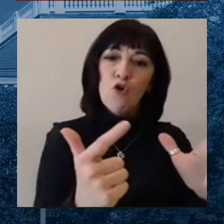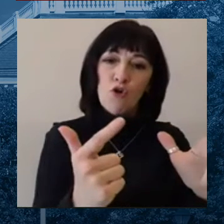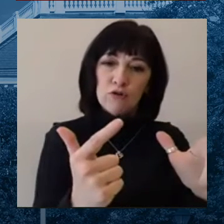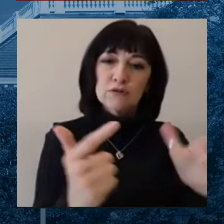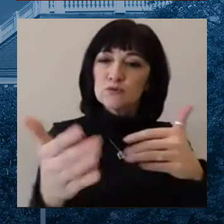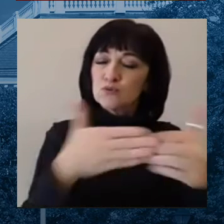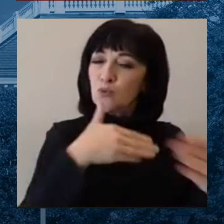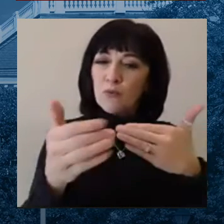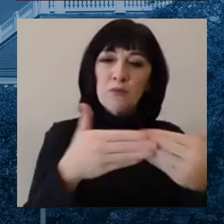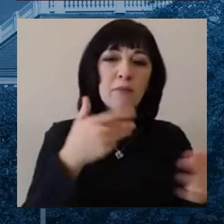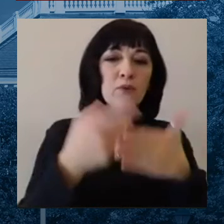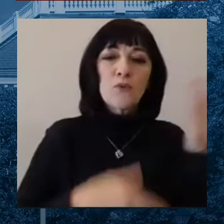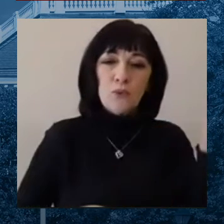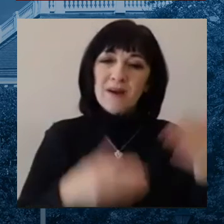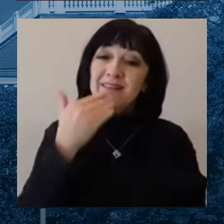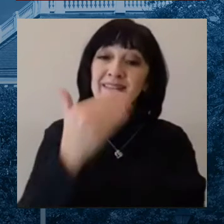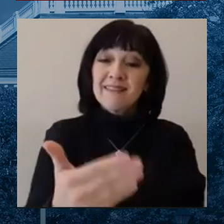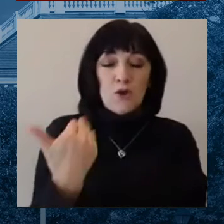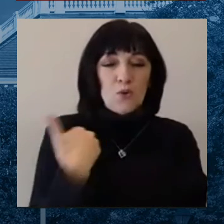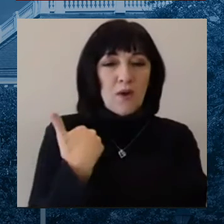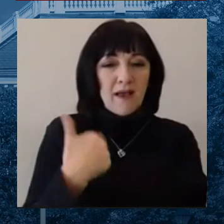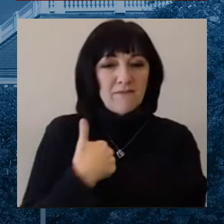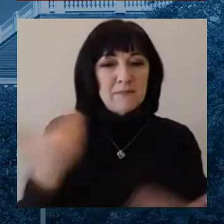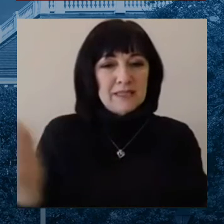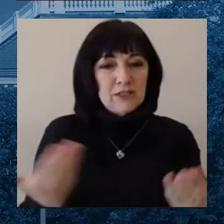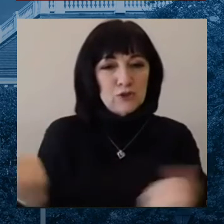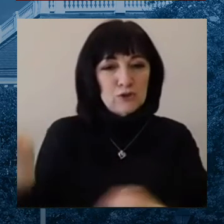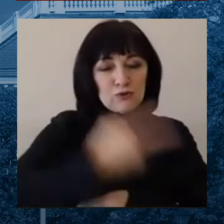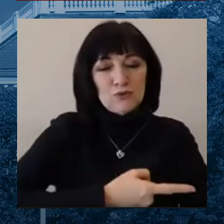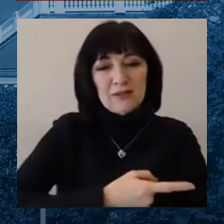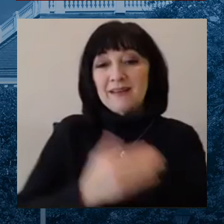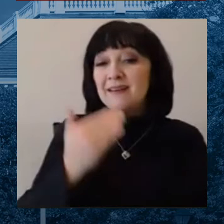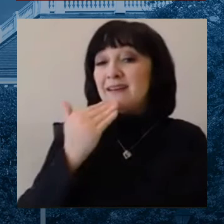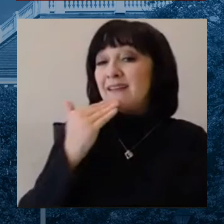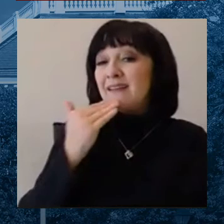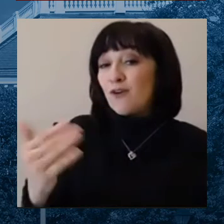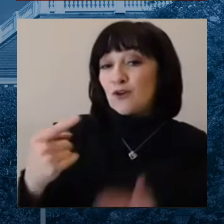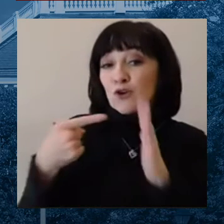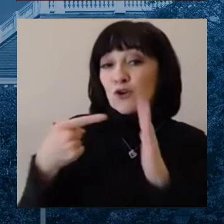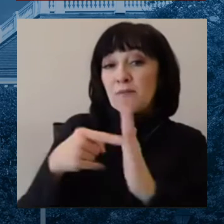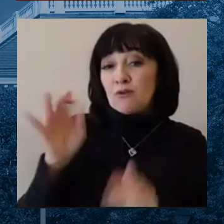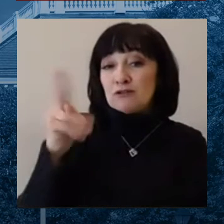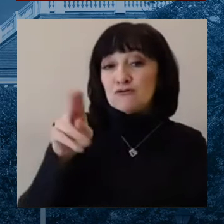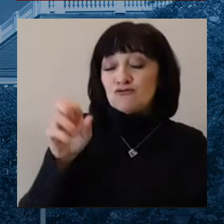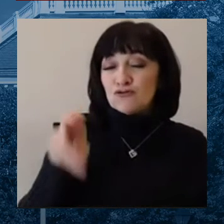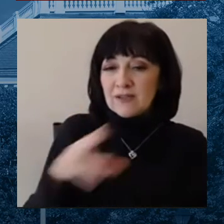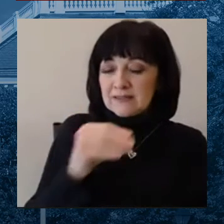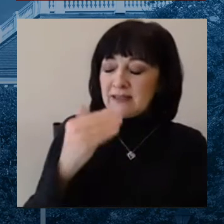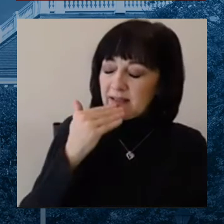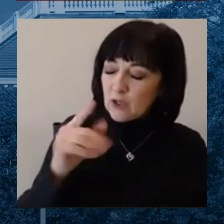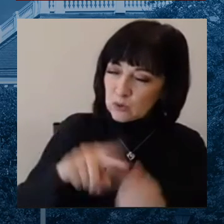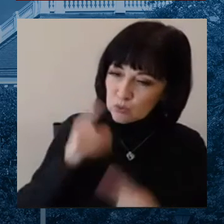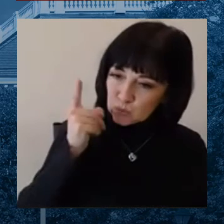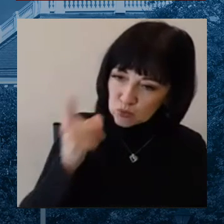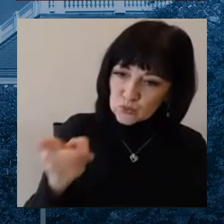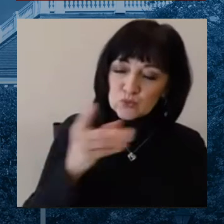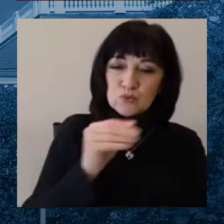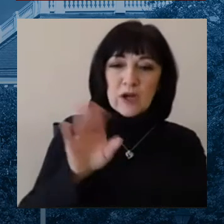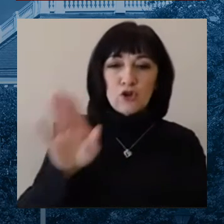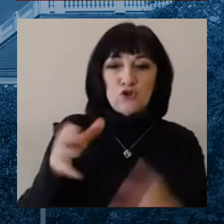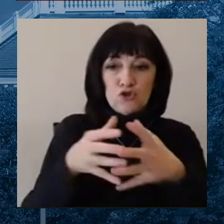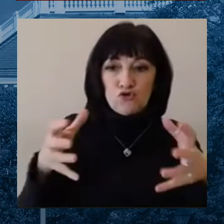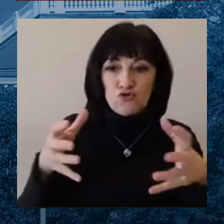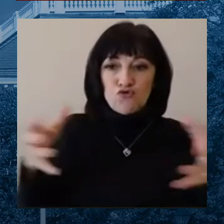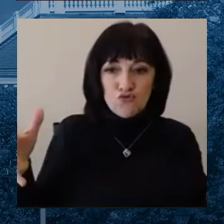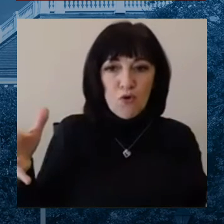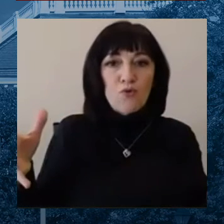you for having me today. Thank you very much, Representative Johnson. Thank you to you and your growing